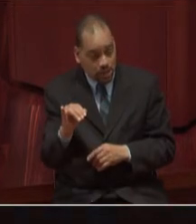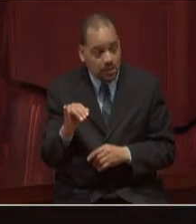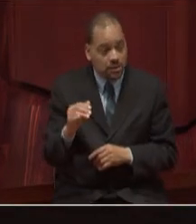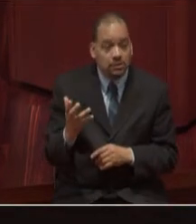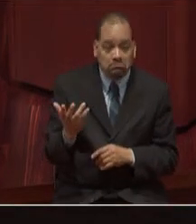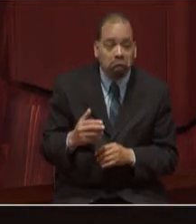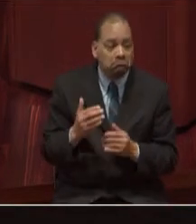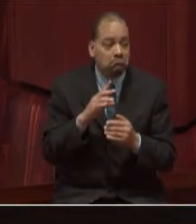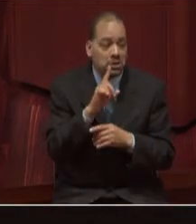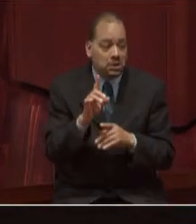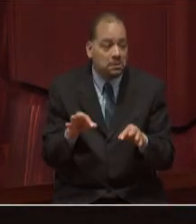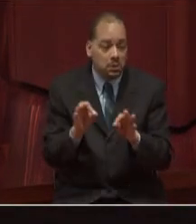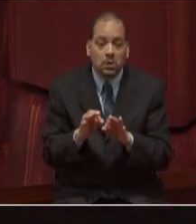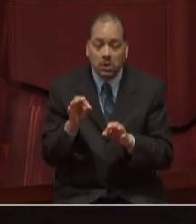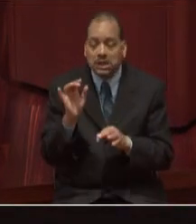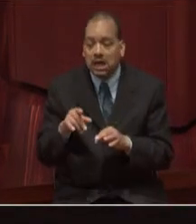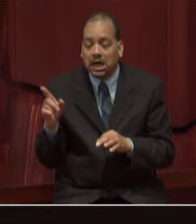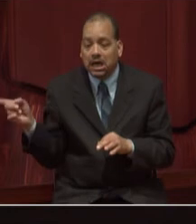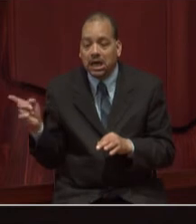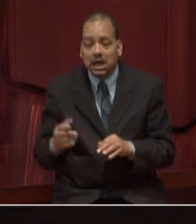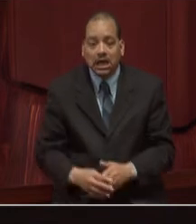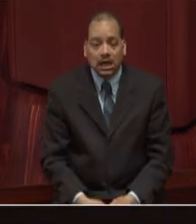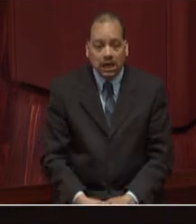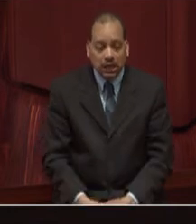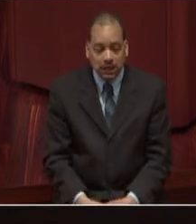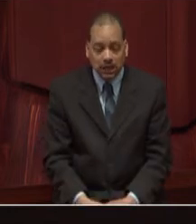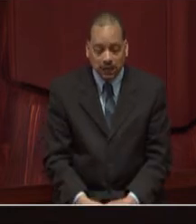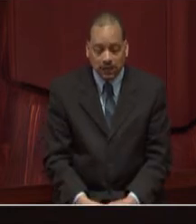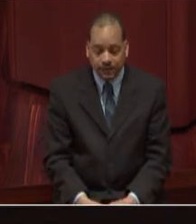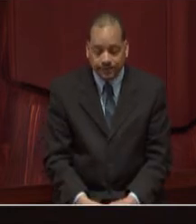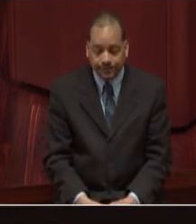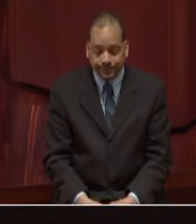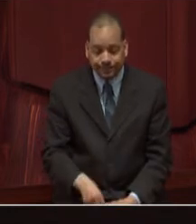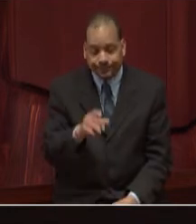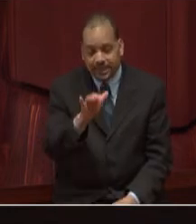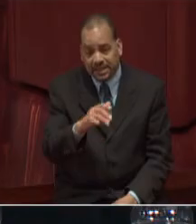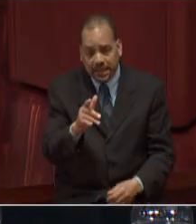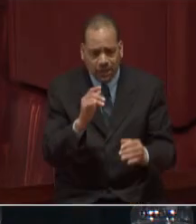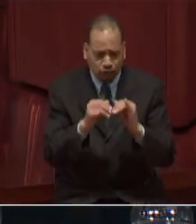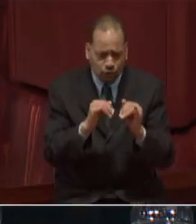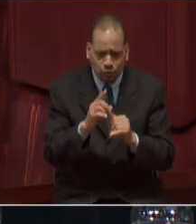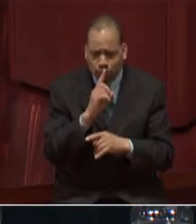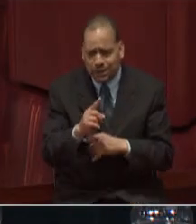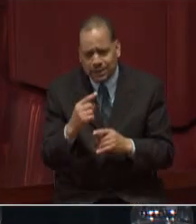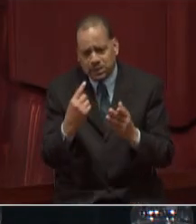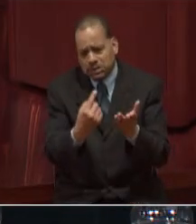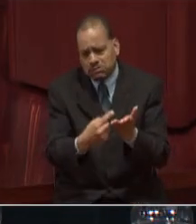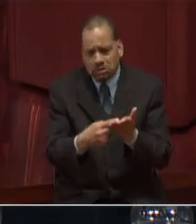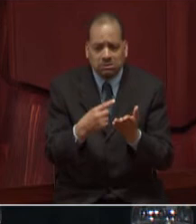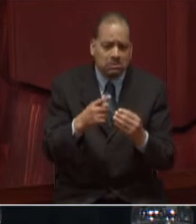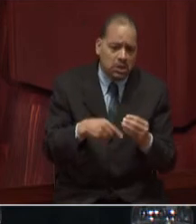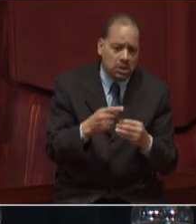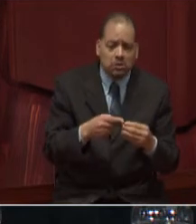Who's exceptionally beautiful and charming. And it was in that interview, as I recall, he spoke about riding into